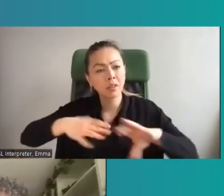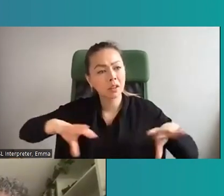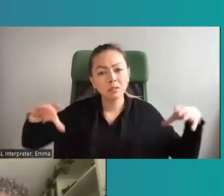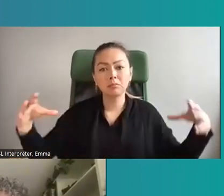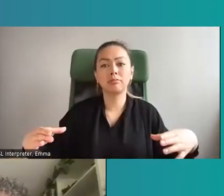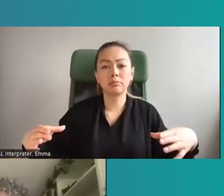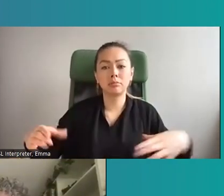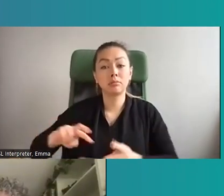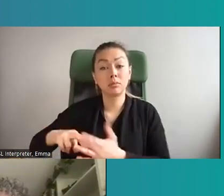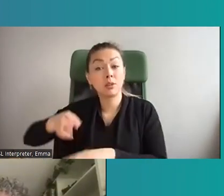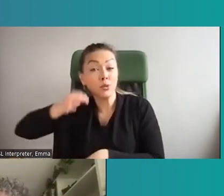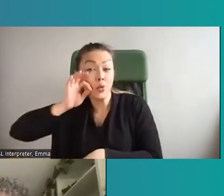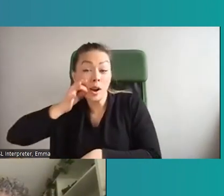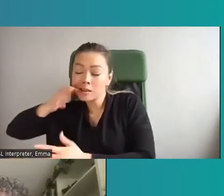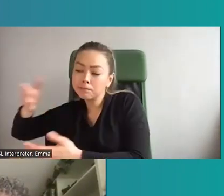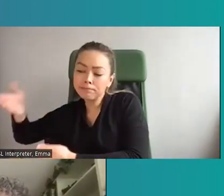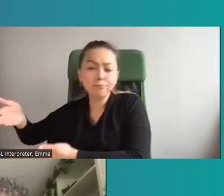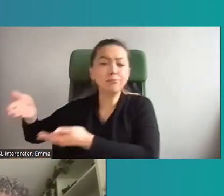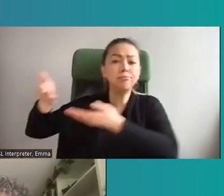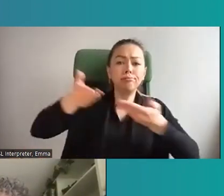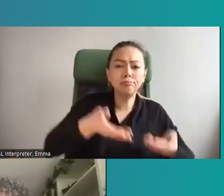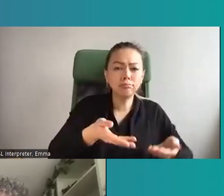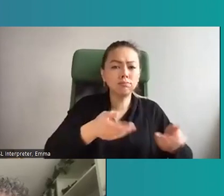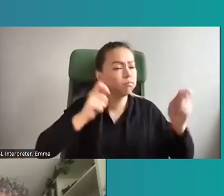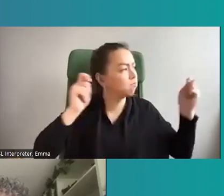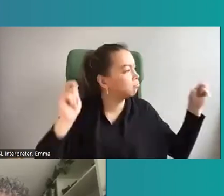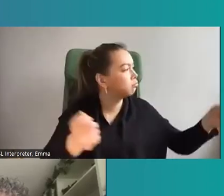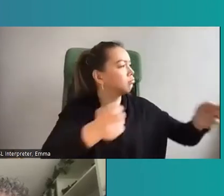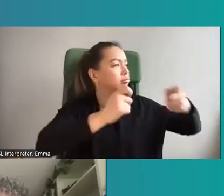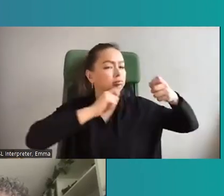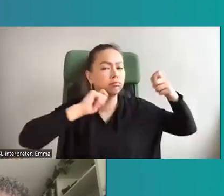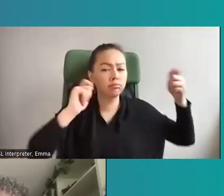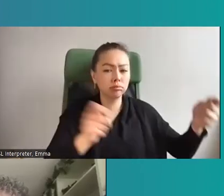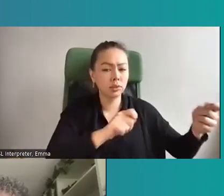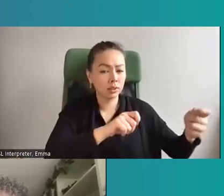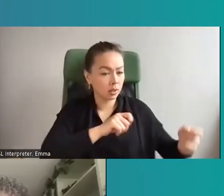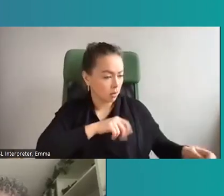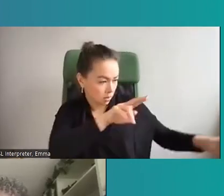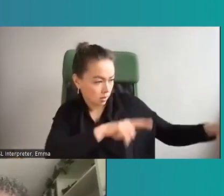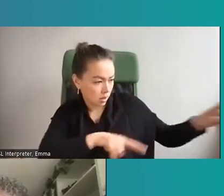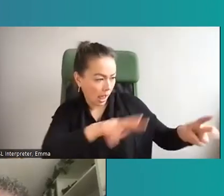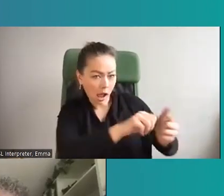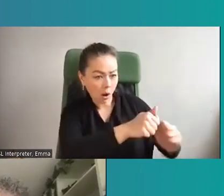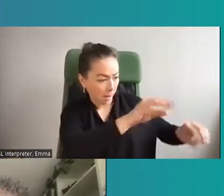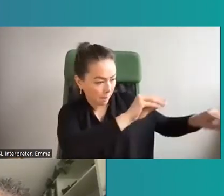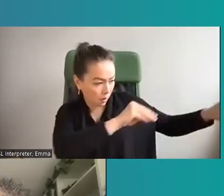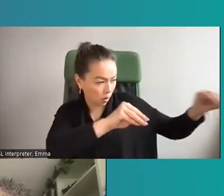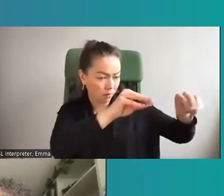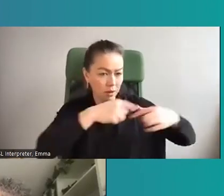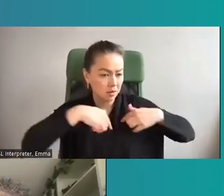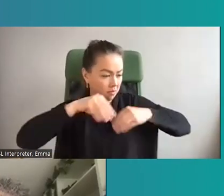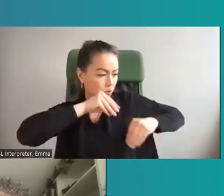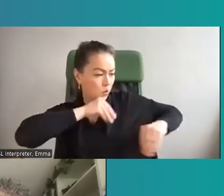them. You know, we talk with them and we emanate the way that they move in the fields as we